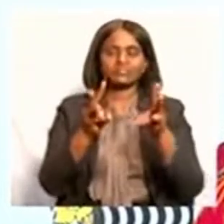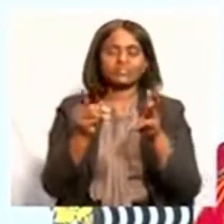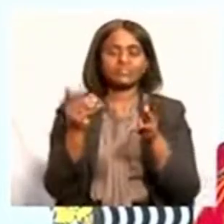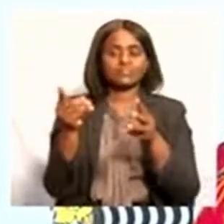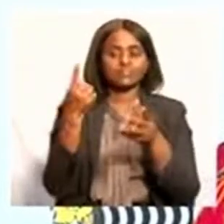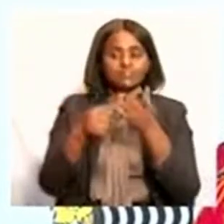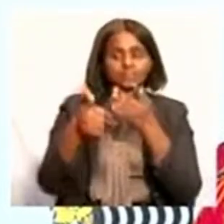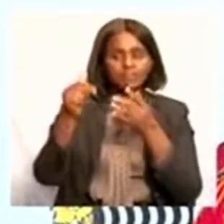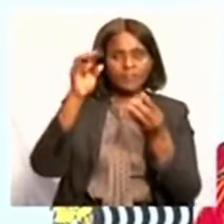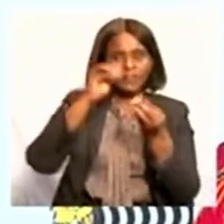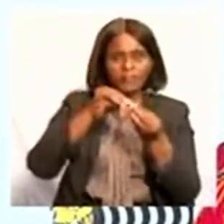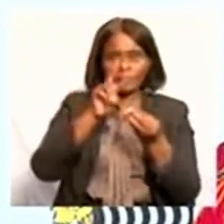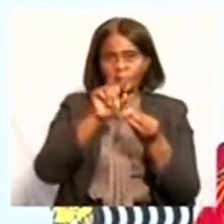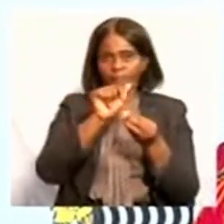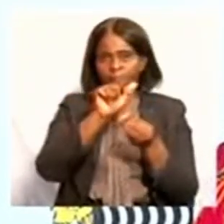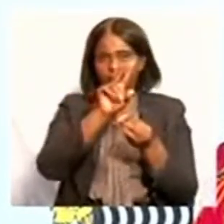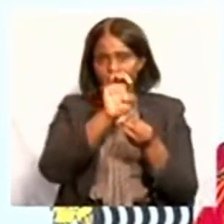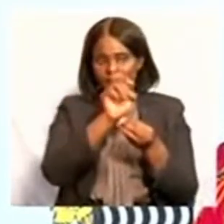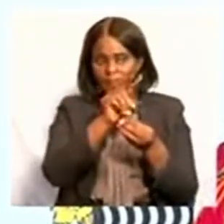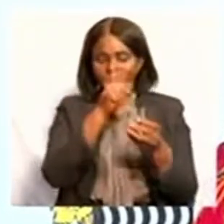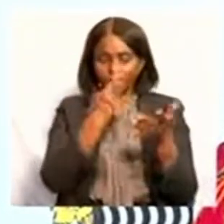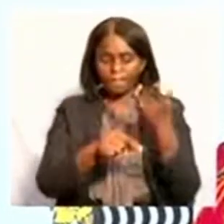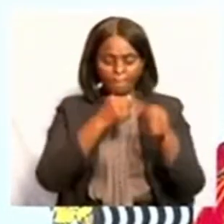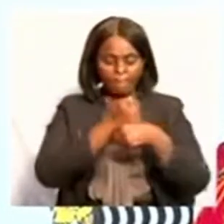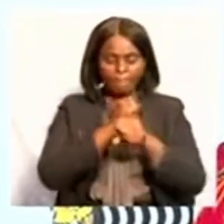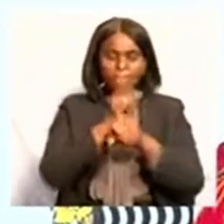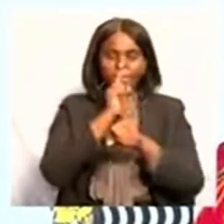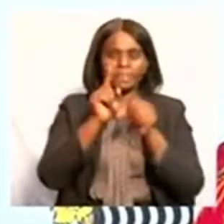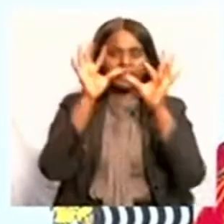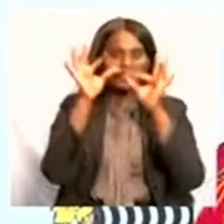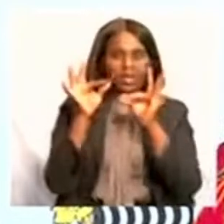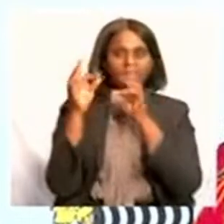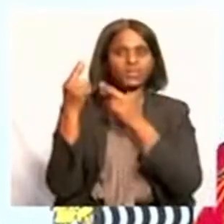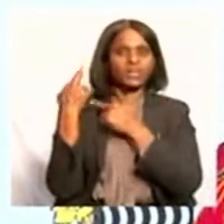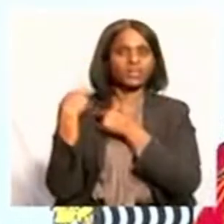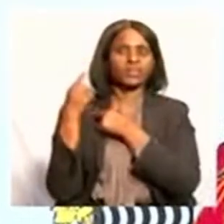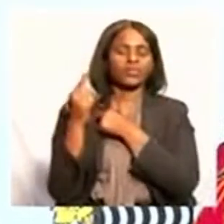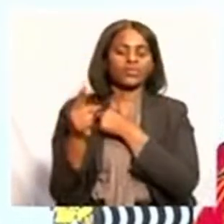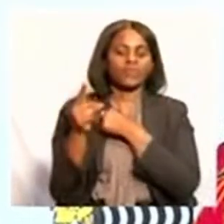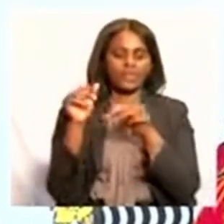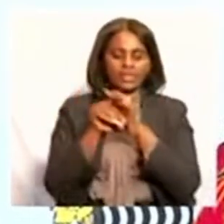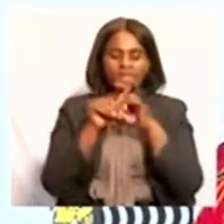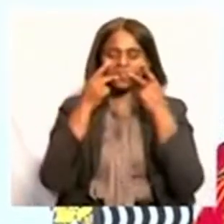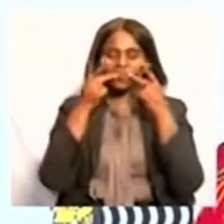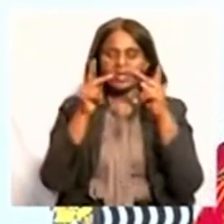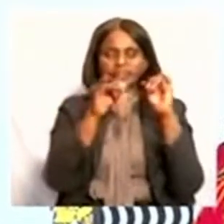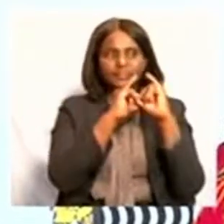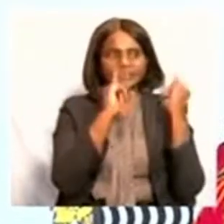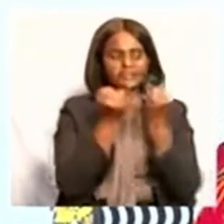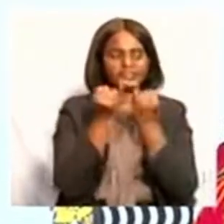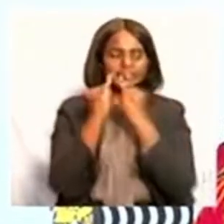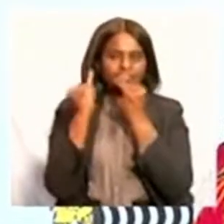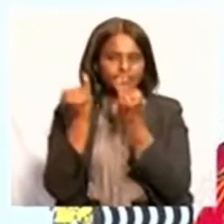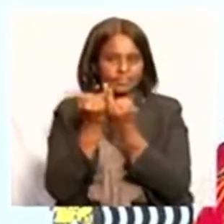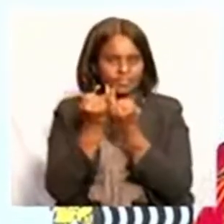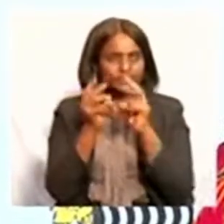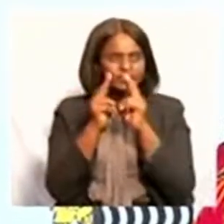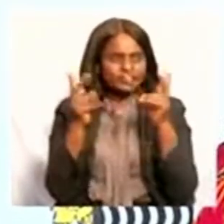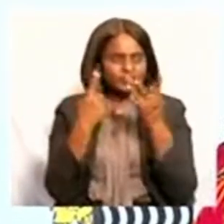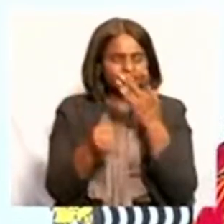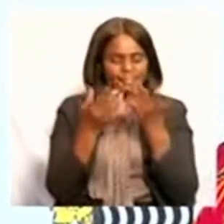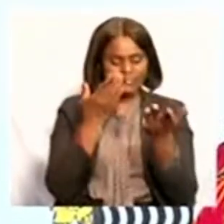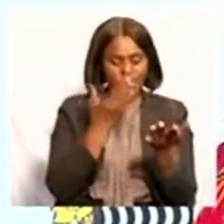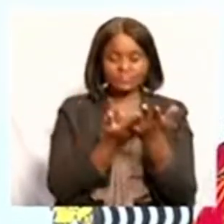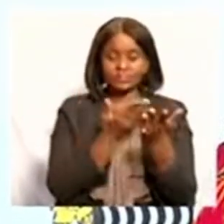they add value is by ensuring accountability in the public institutions. So by